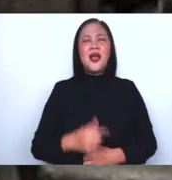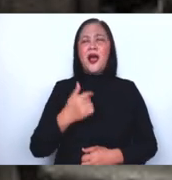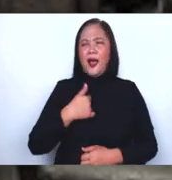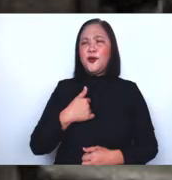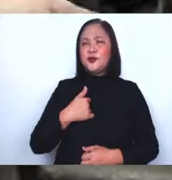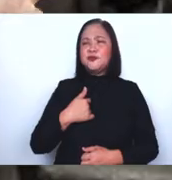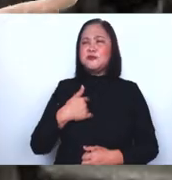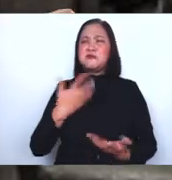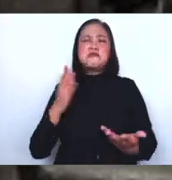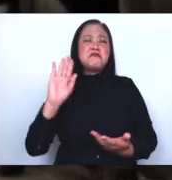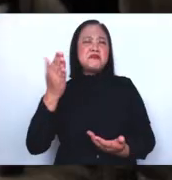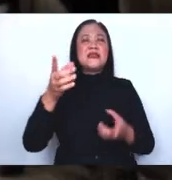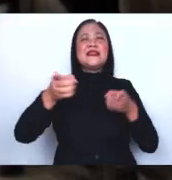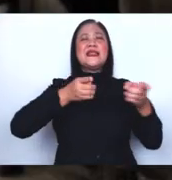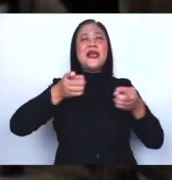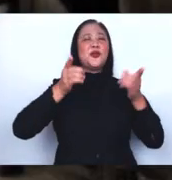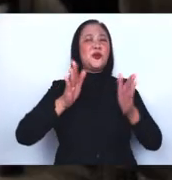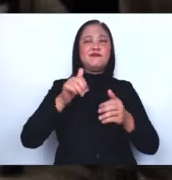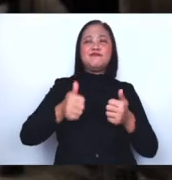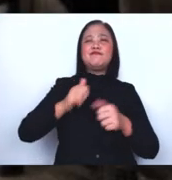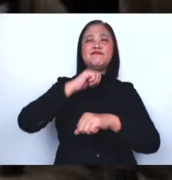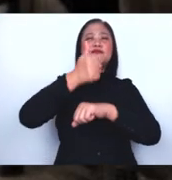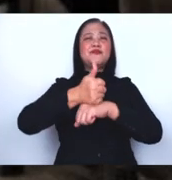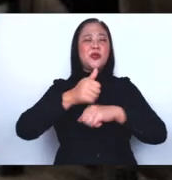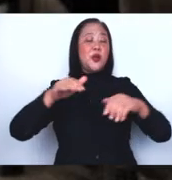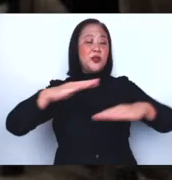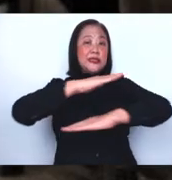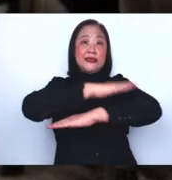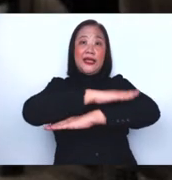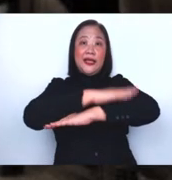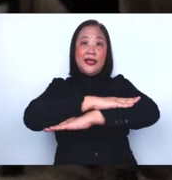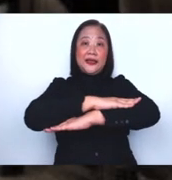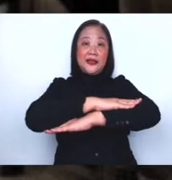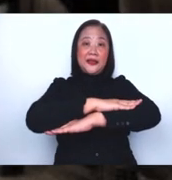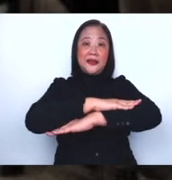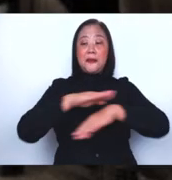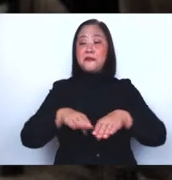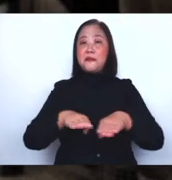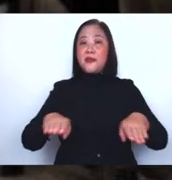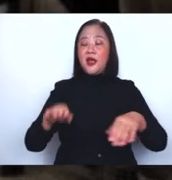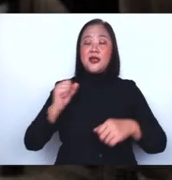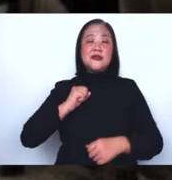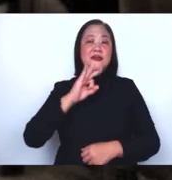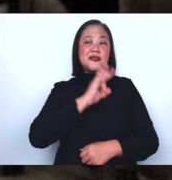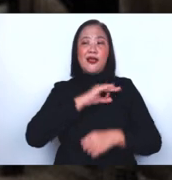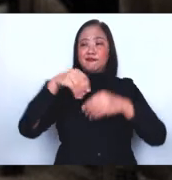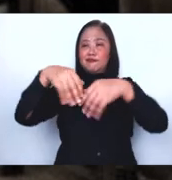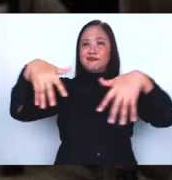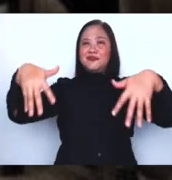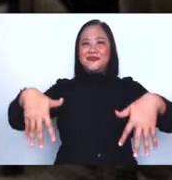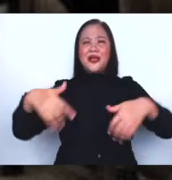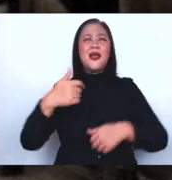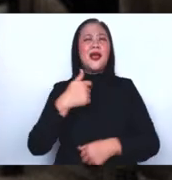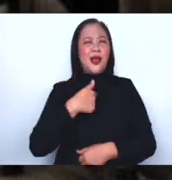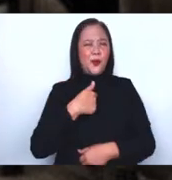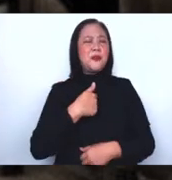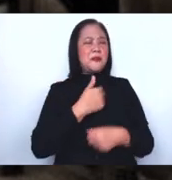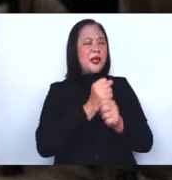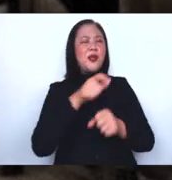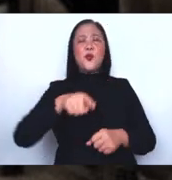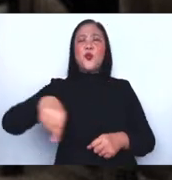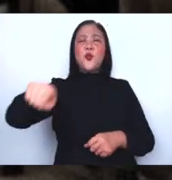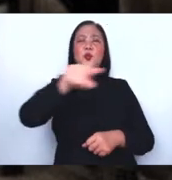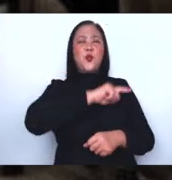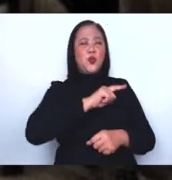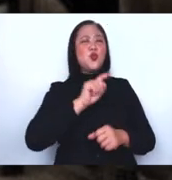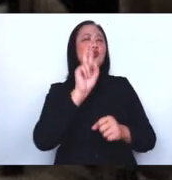a kind of director, with a desk, a map, a staff of workers, And I shall make them all